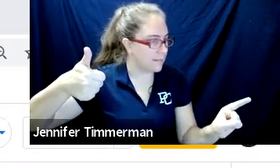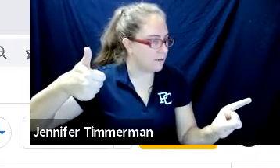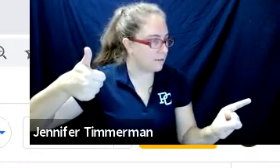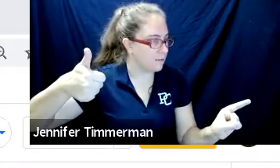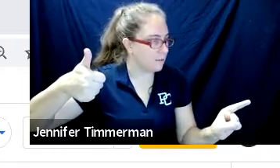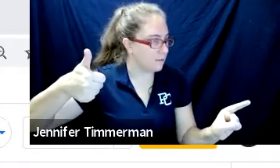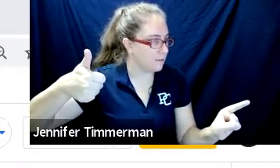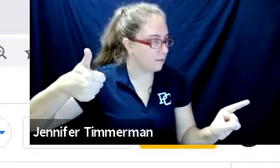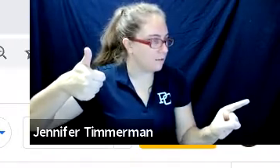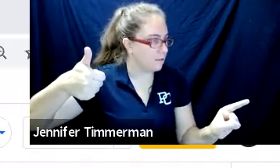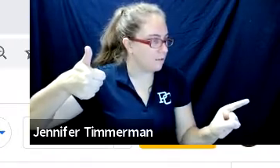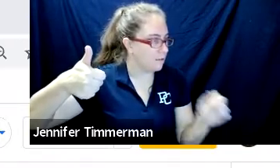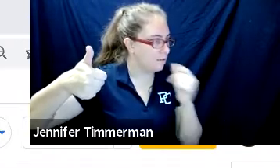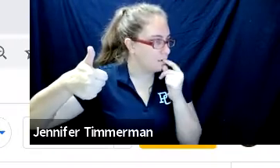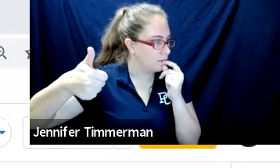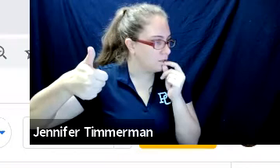see it?